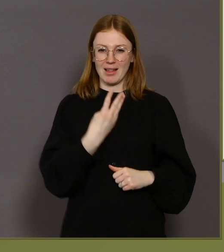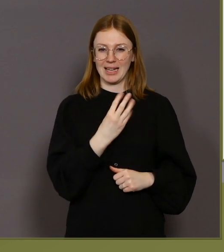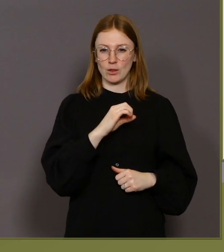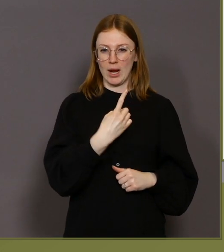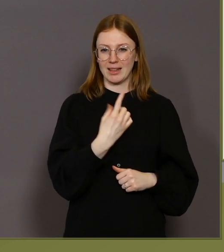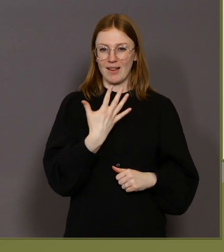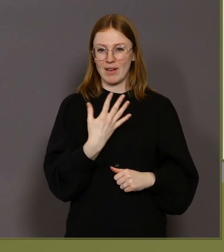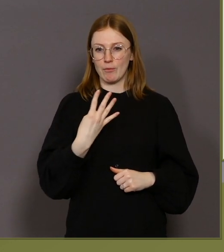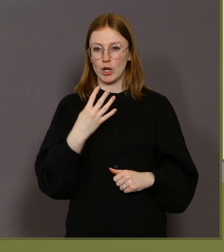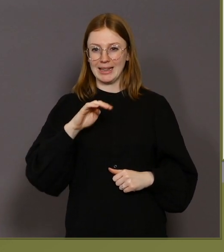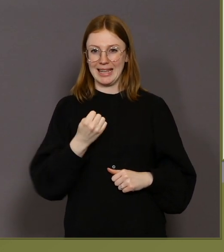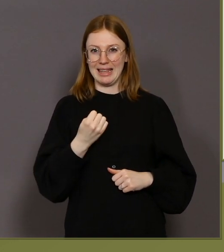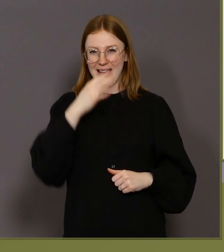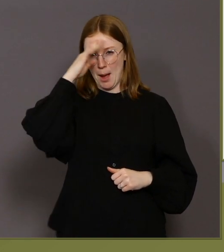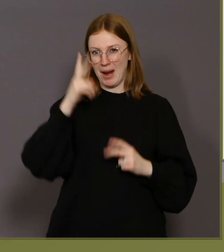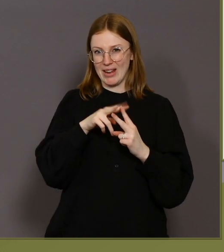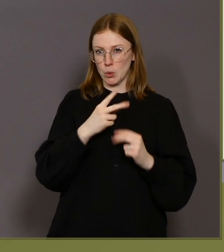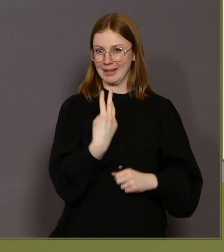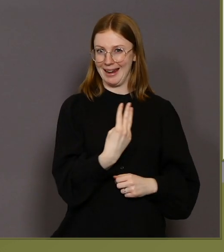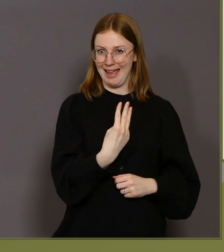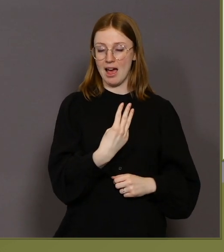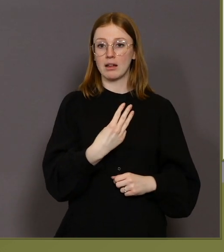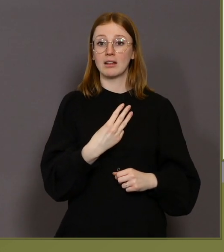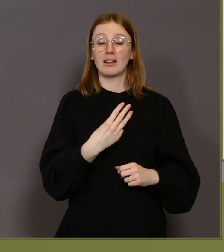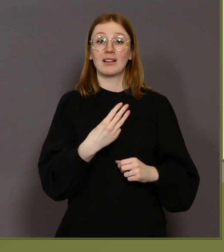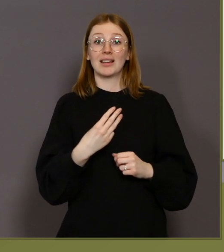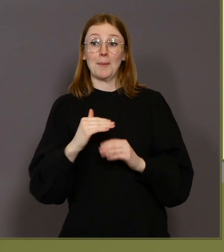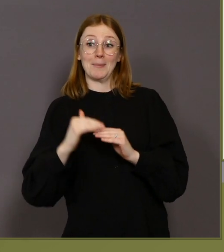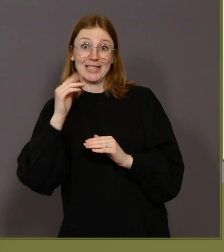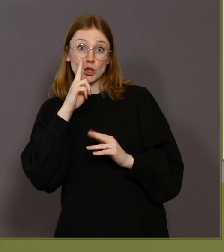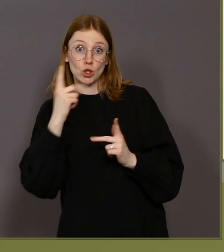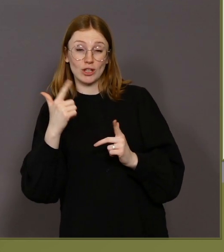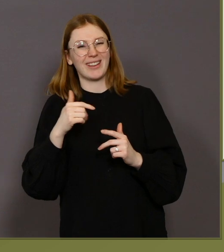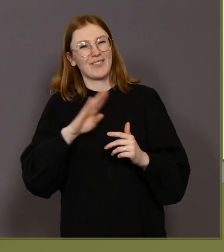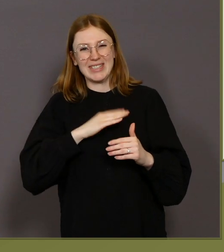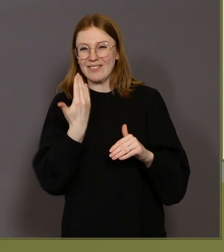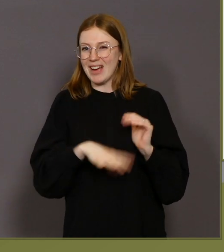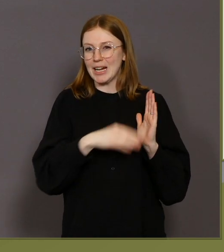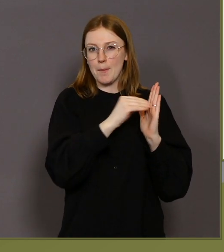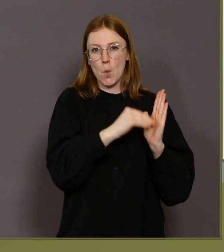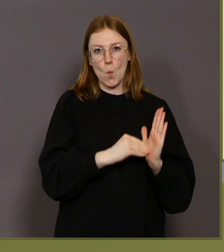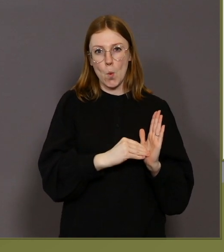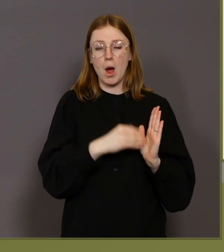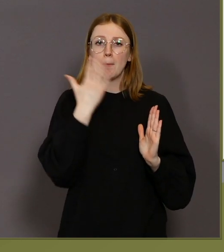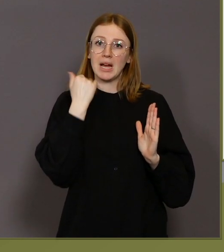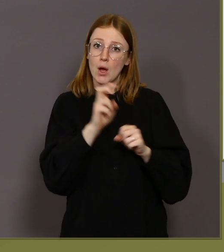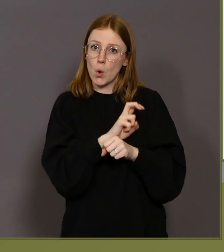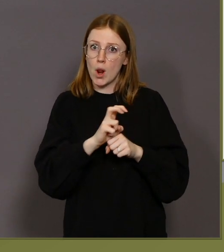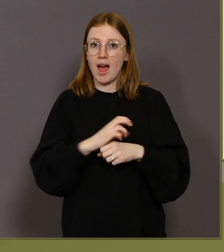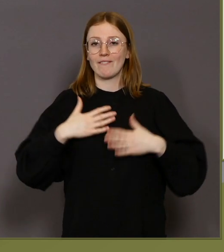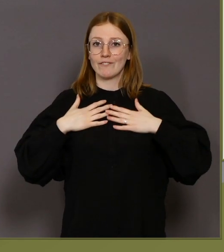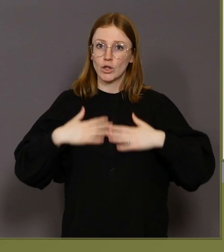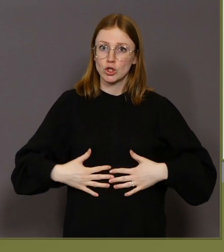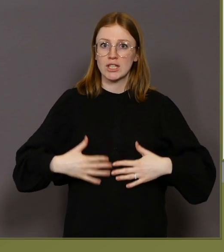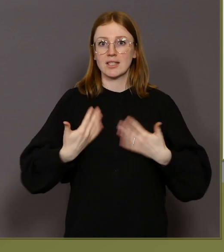version 3.2.1, most of what's coming up is already in there. And you can look at the physical